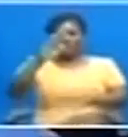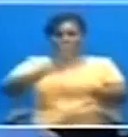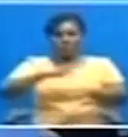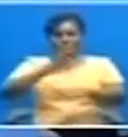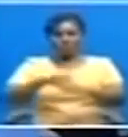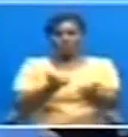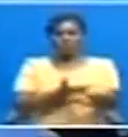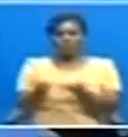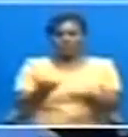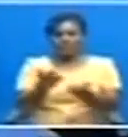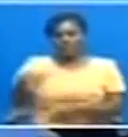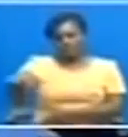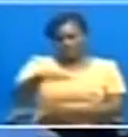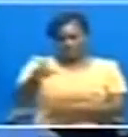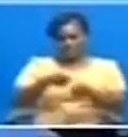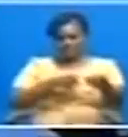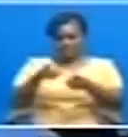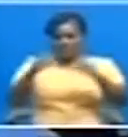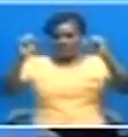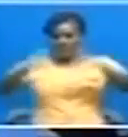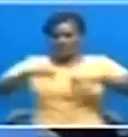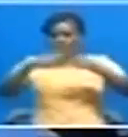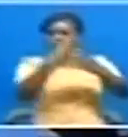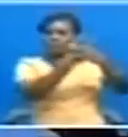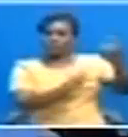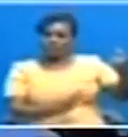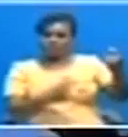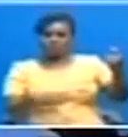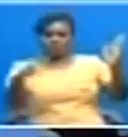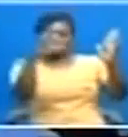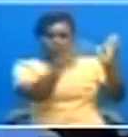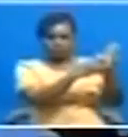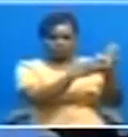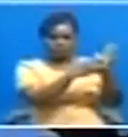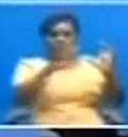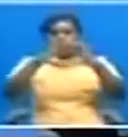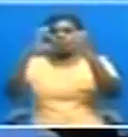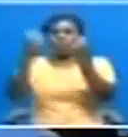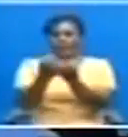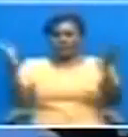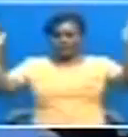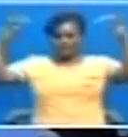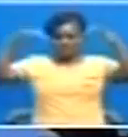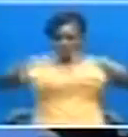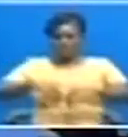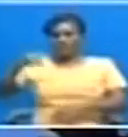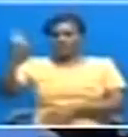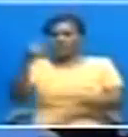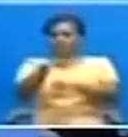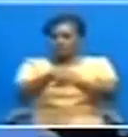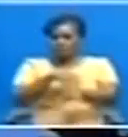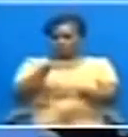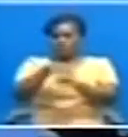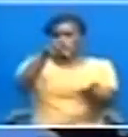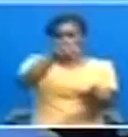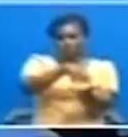business tourism destination. The deal will see both entities advertise and bid for global conferences. Kenya has slowly been